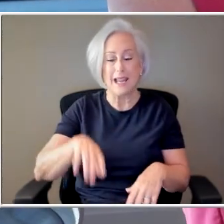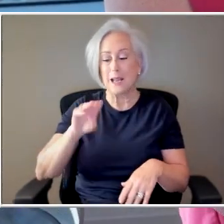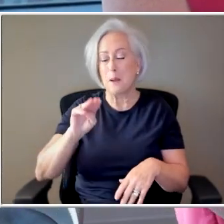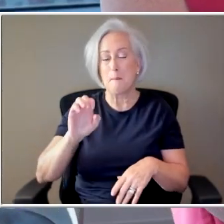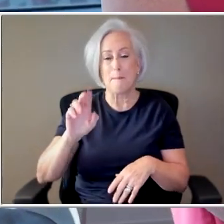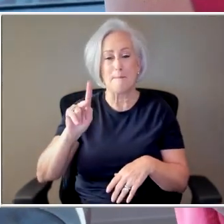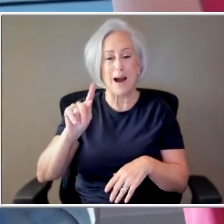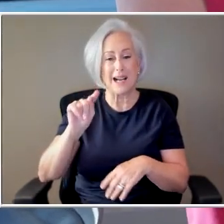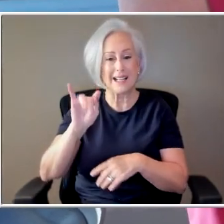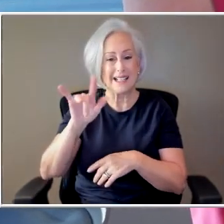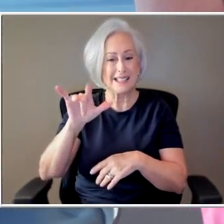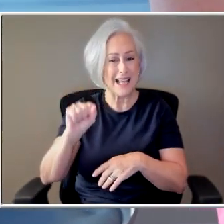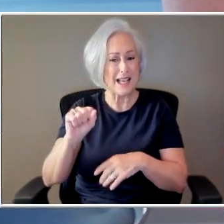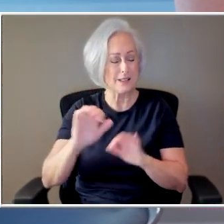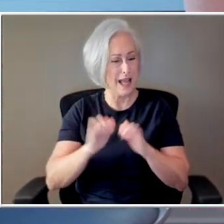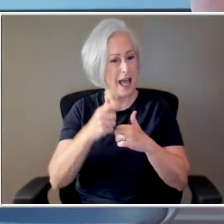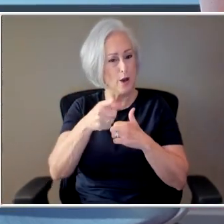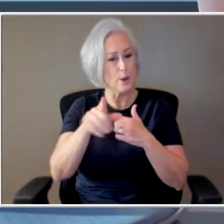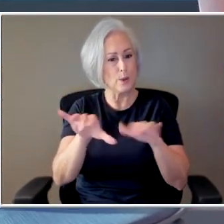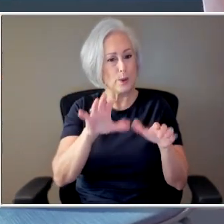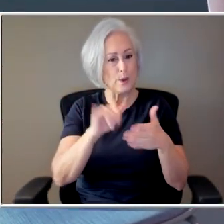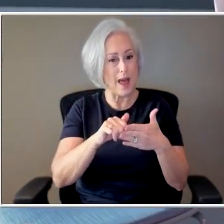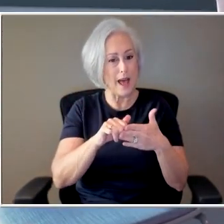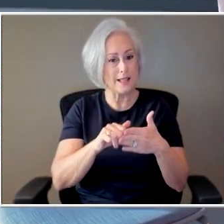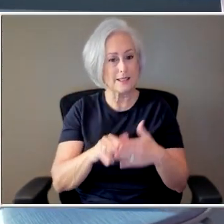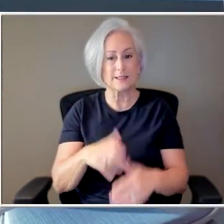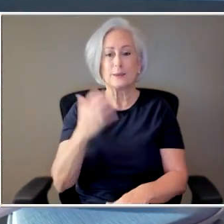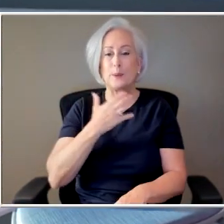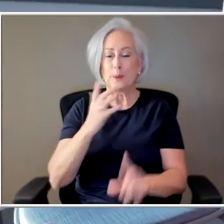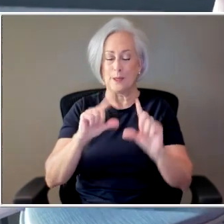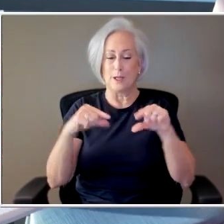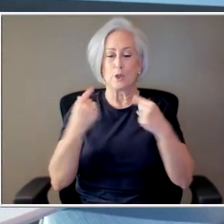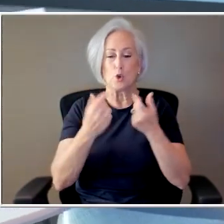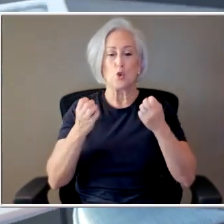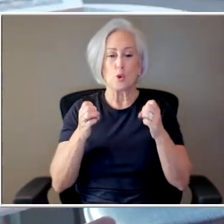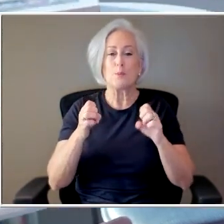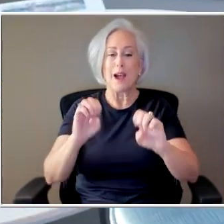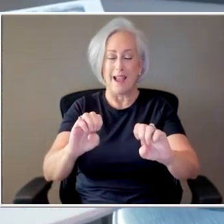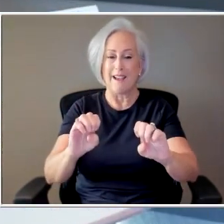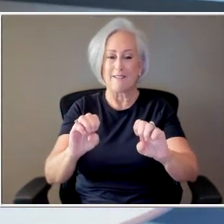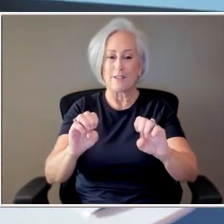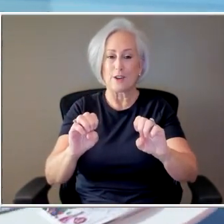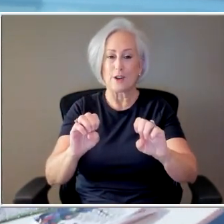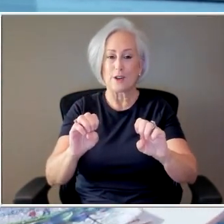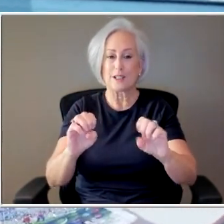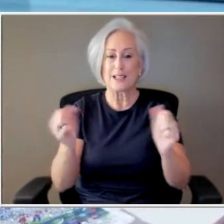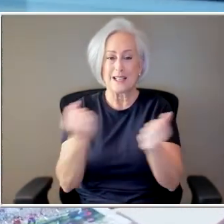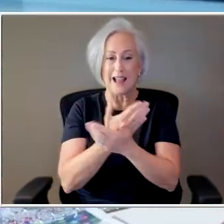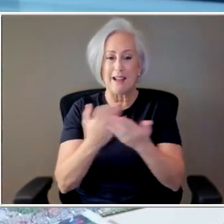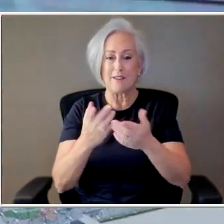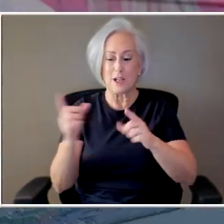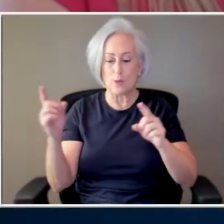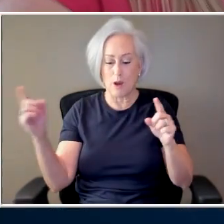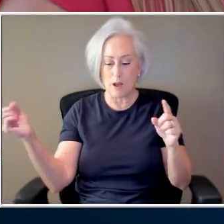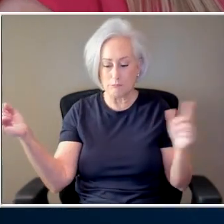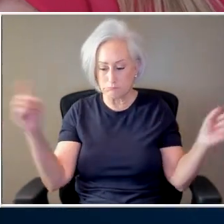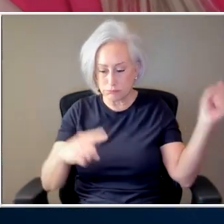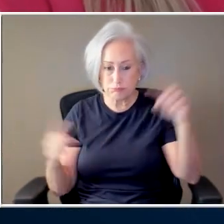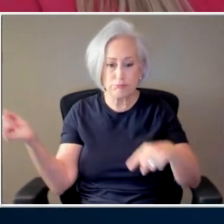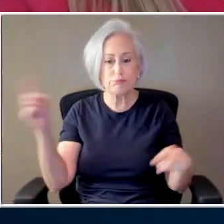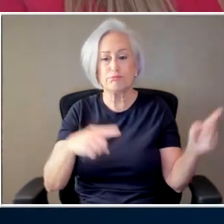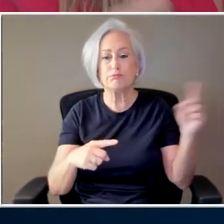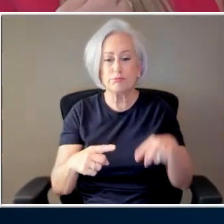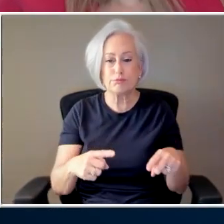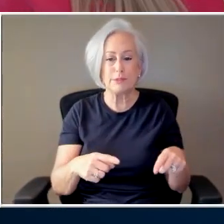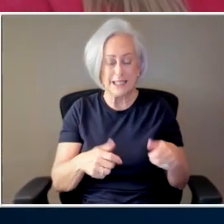did you pull this off? It was a group effort. We had everyone coming in side by side. We were texting outside of work to